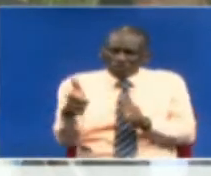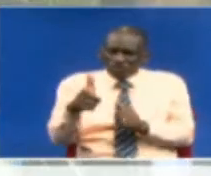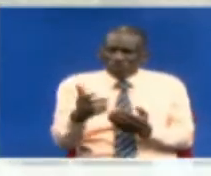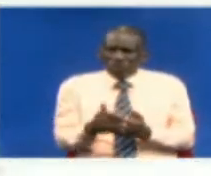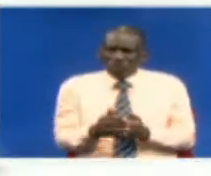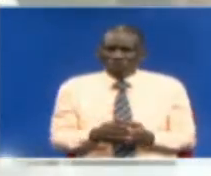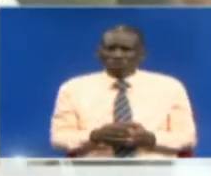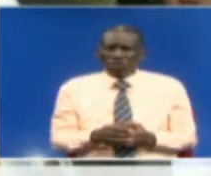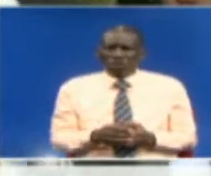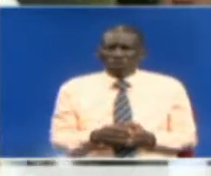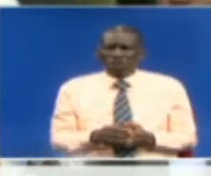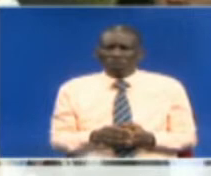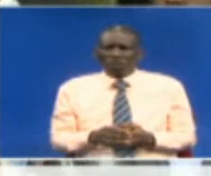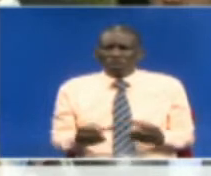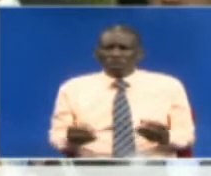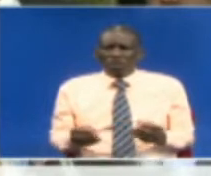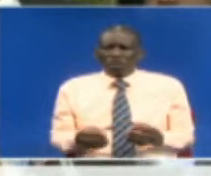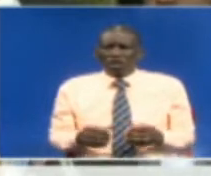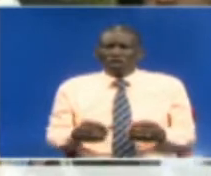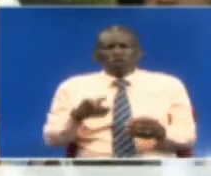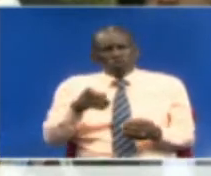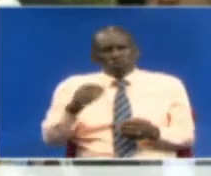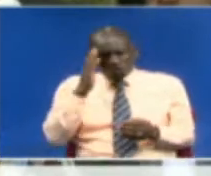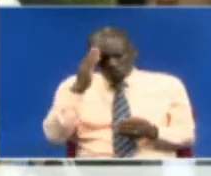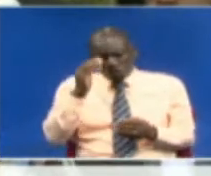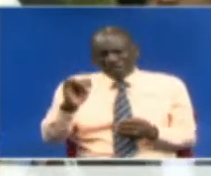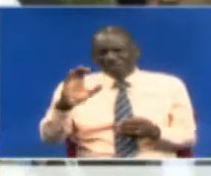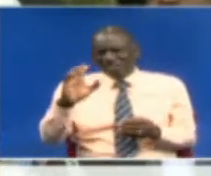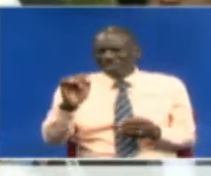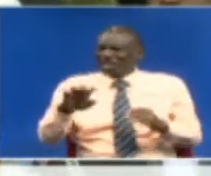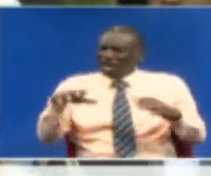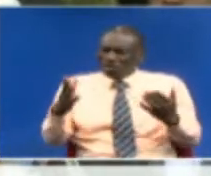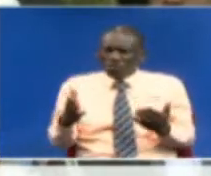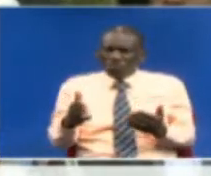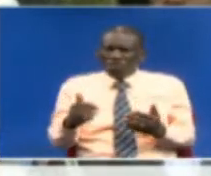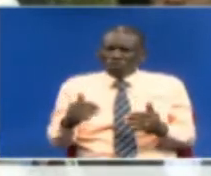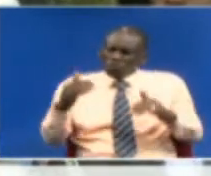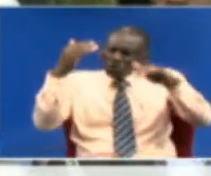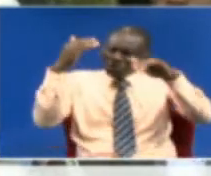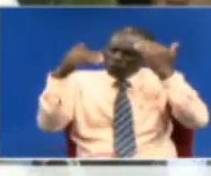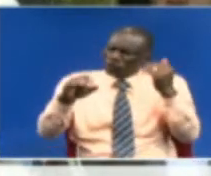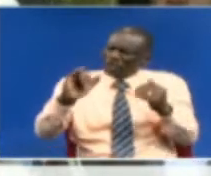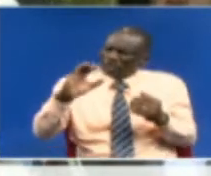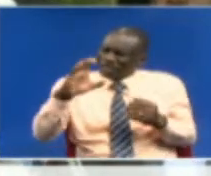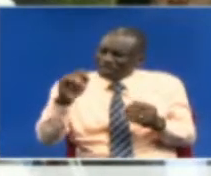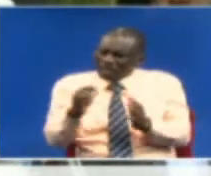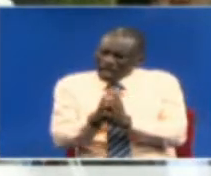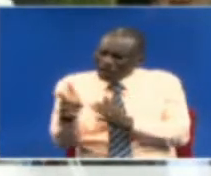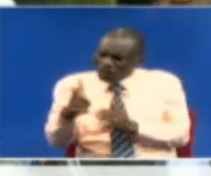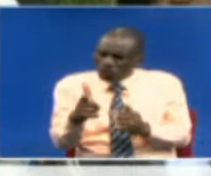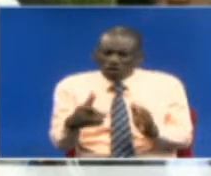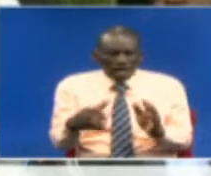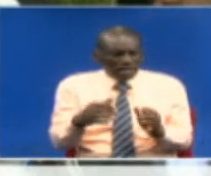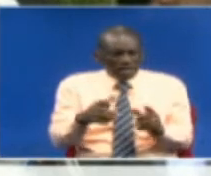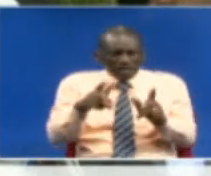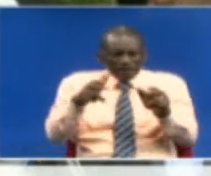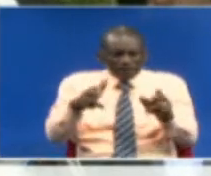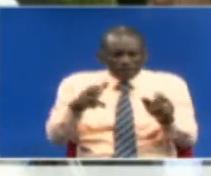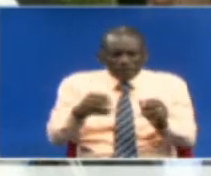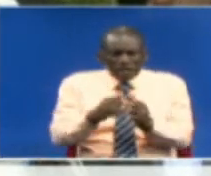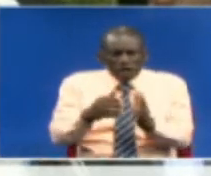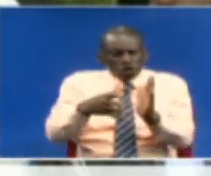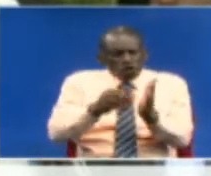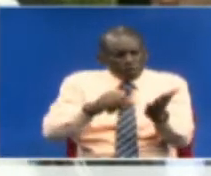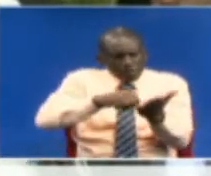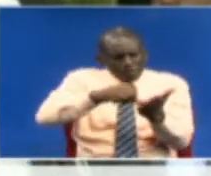yesterday, yes. How much conversant are you with the ICT and videos and editing and copy-pasting and all these, the